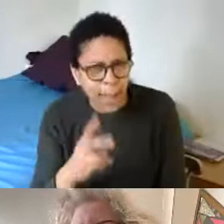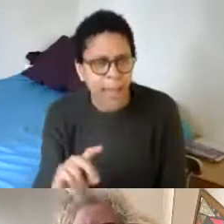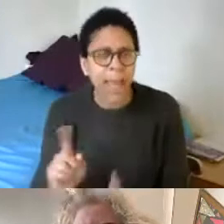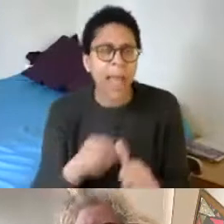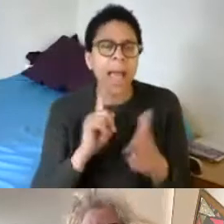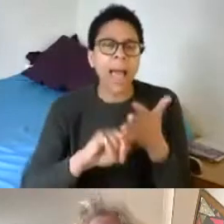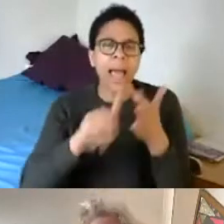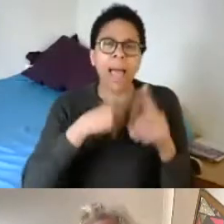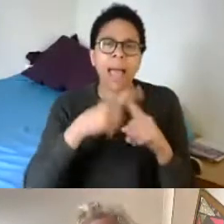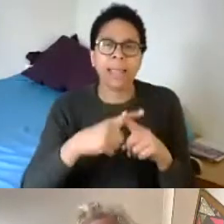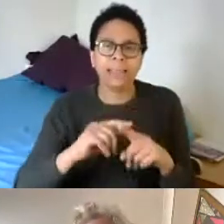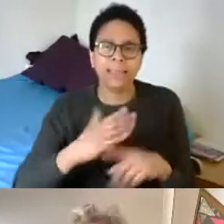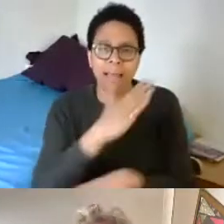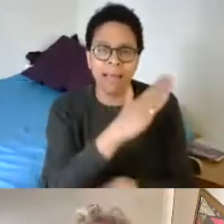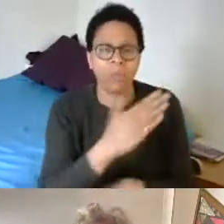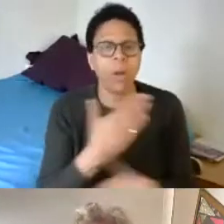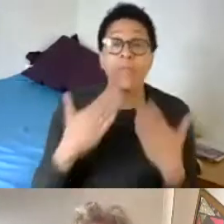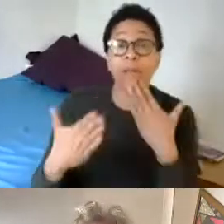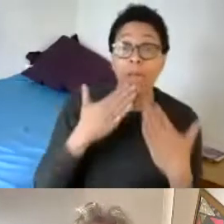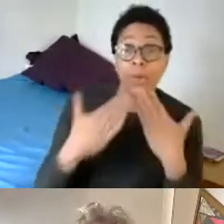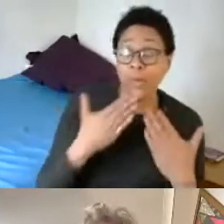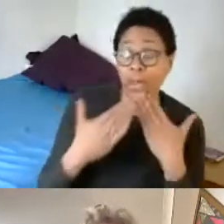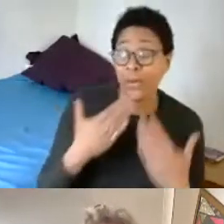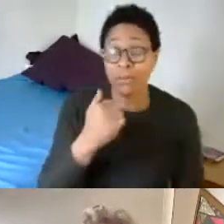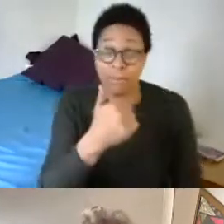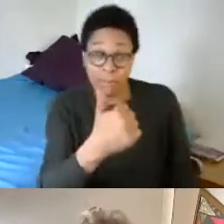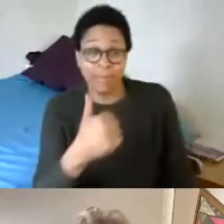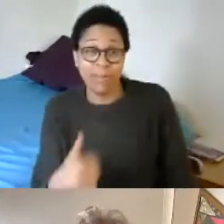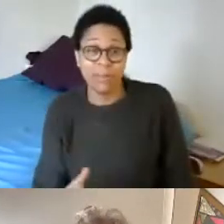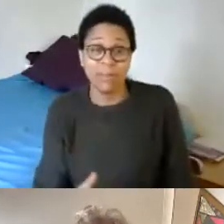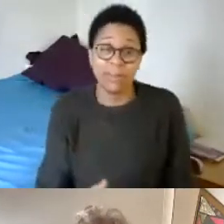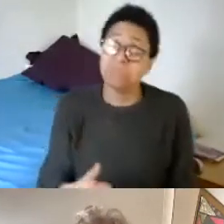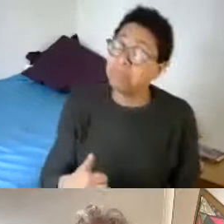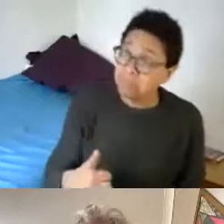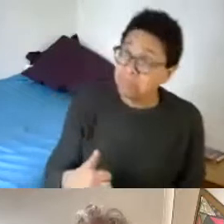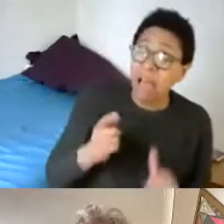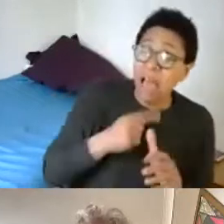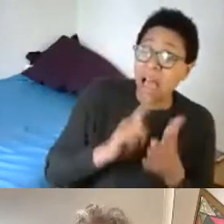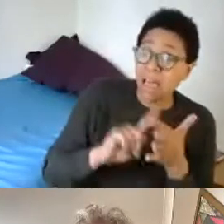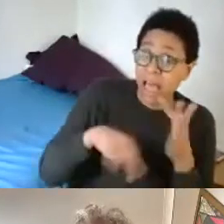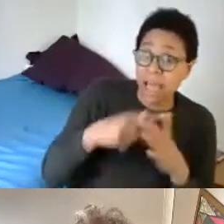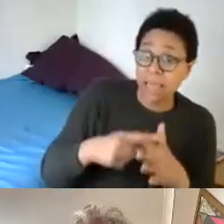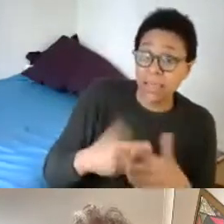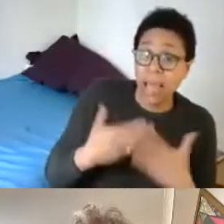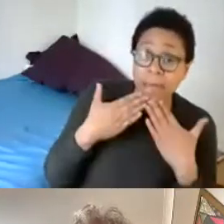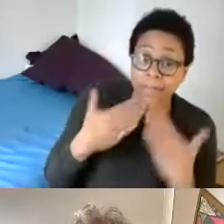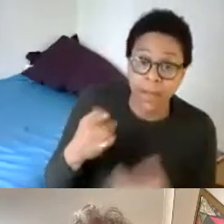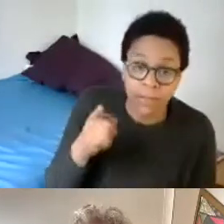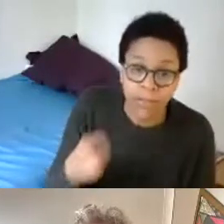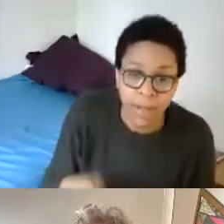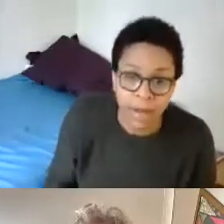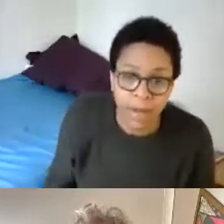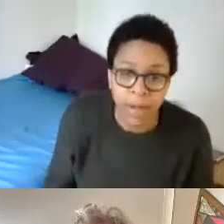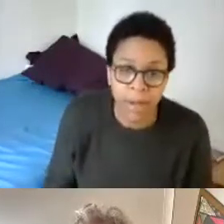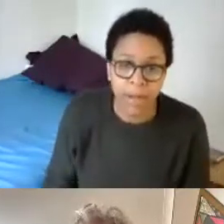Alex. Oh, Alex. Well, thanks very much for that talk. Thank you. And really thank you for sharing that, because I think that your work really just shows sort of the